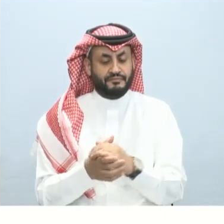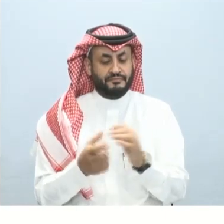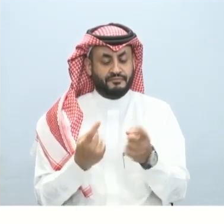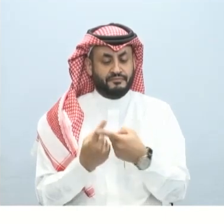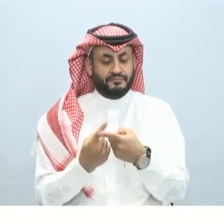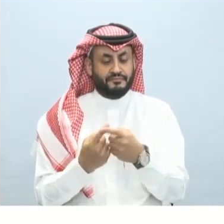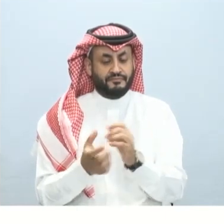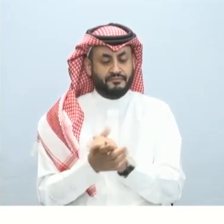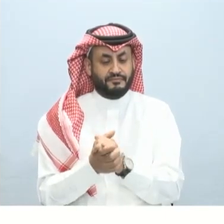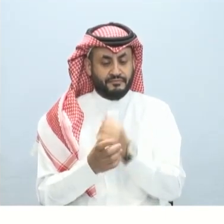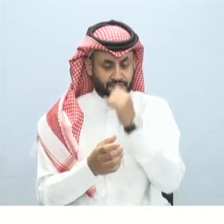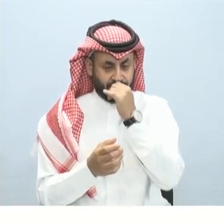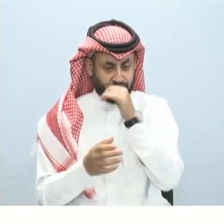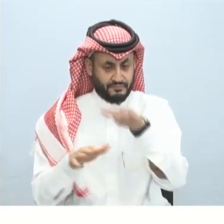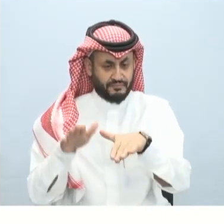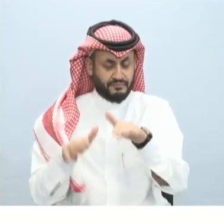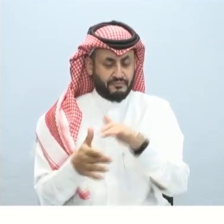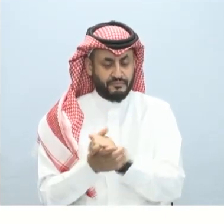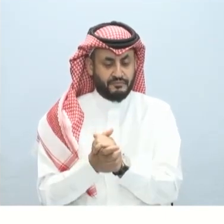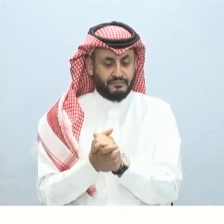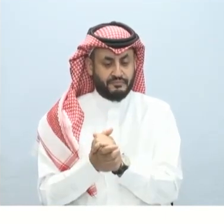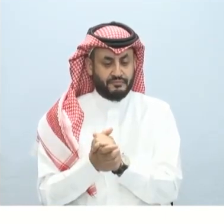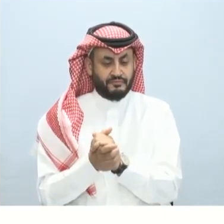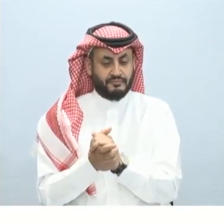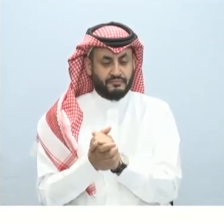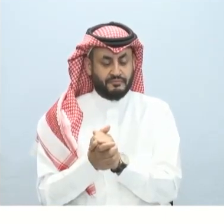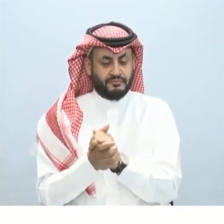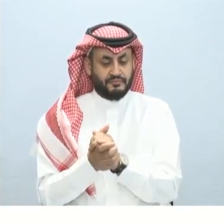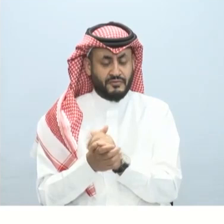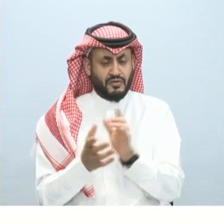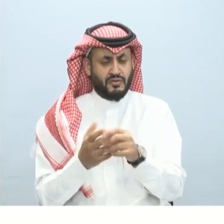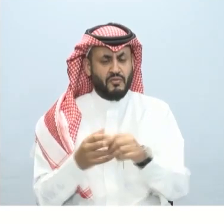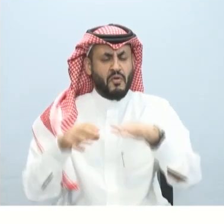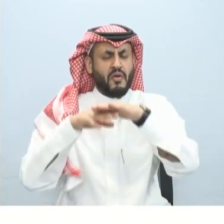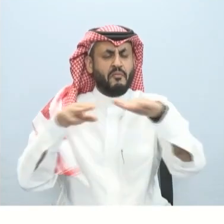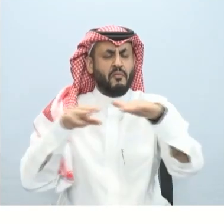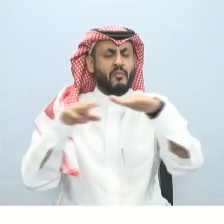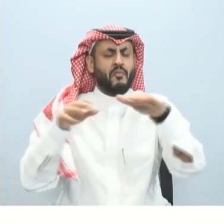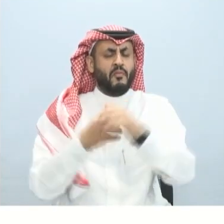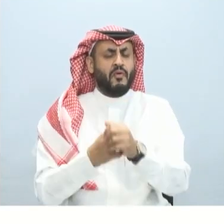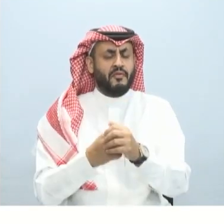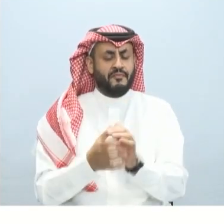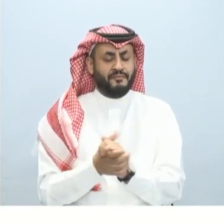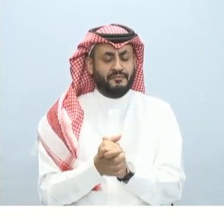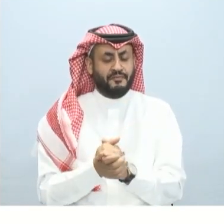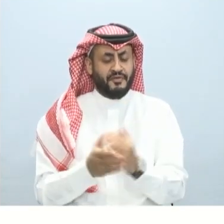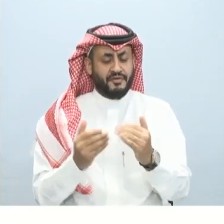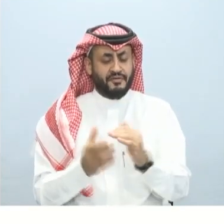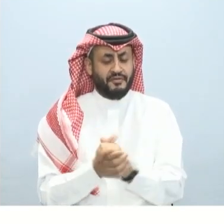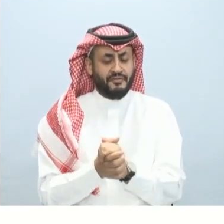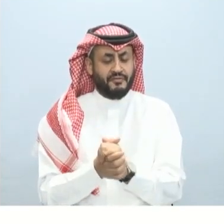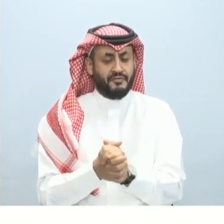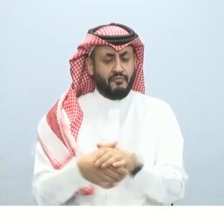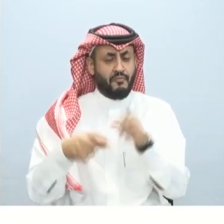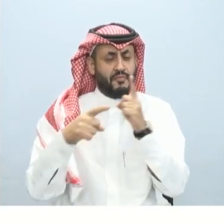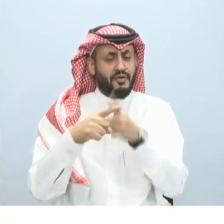be comparative degree. We have the second, which is the superlative degree. And we have the third, which